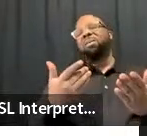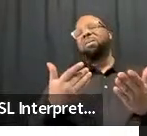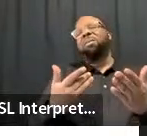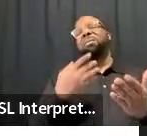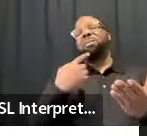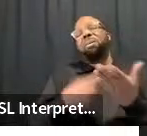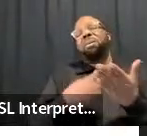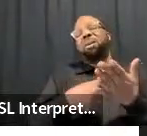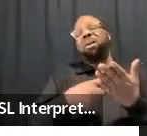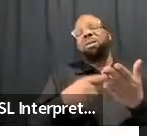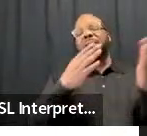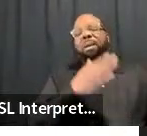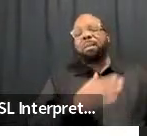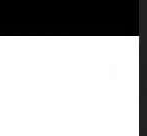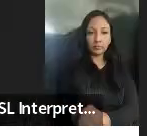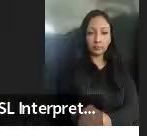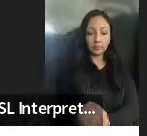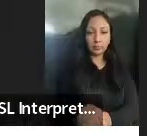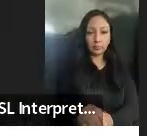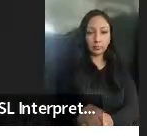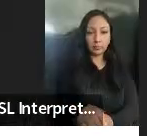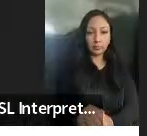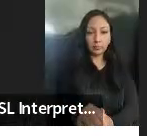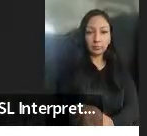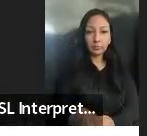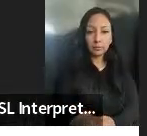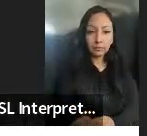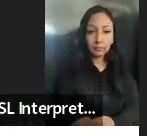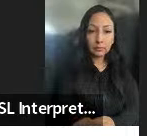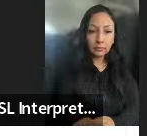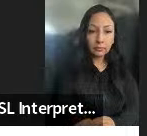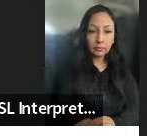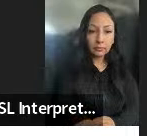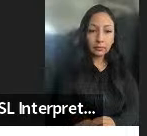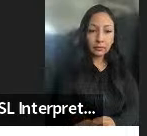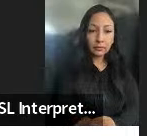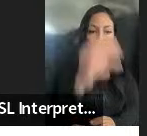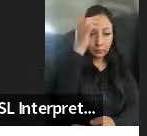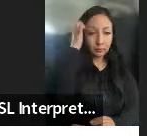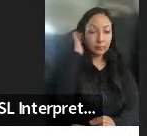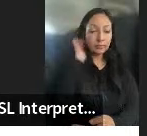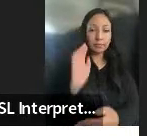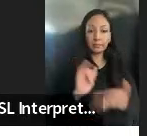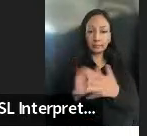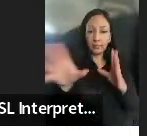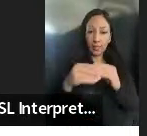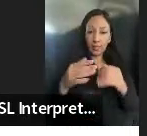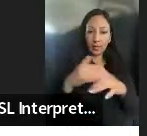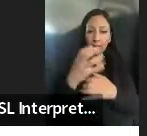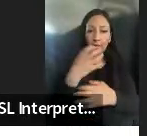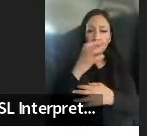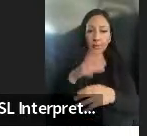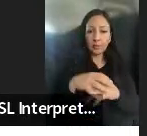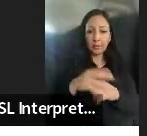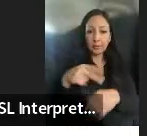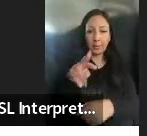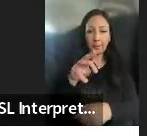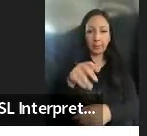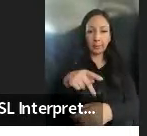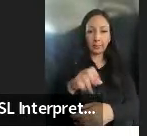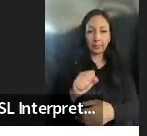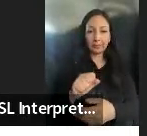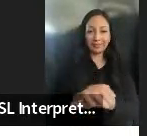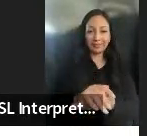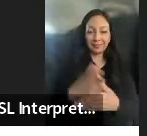planning work, that those retrofitting considerations about adding heat pumps and solar panels and things like that across the city.